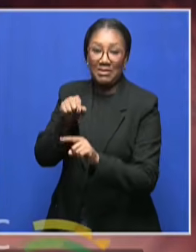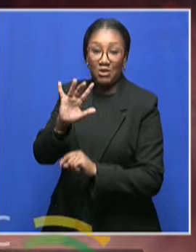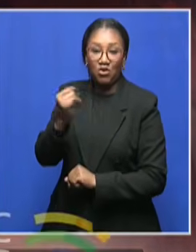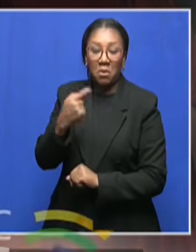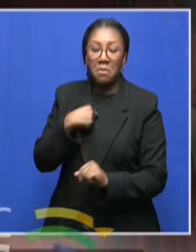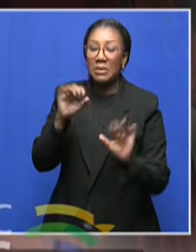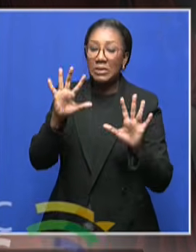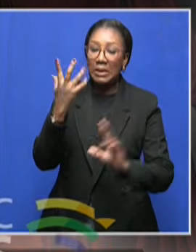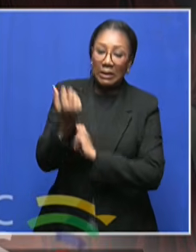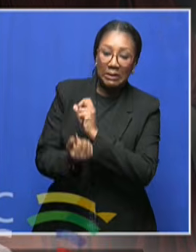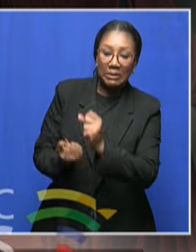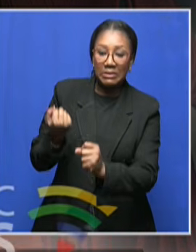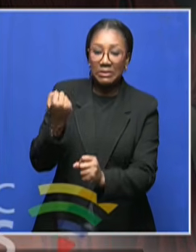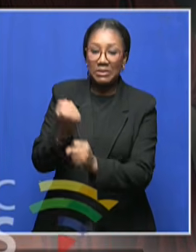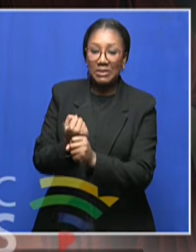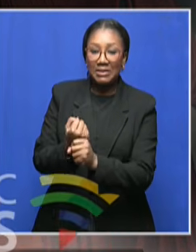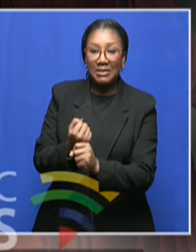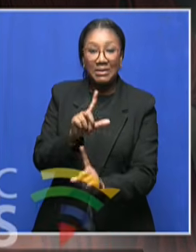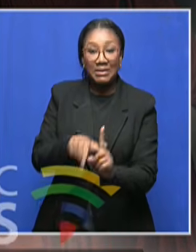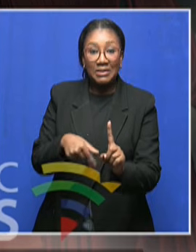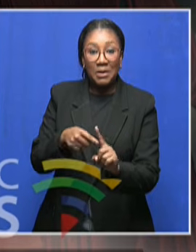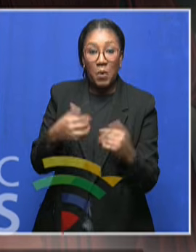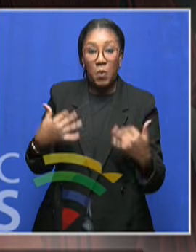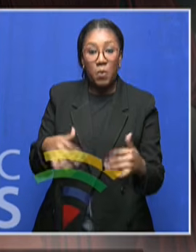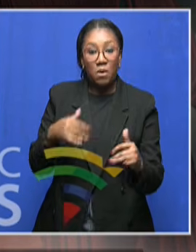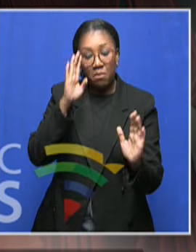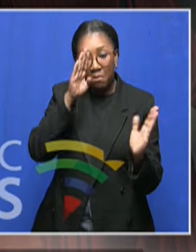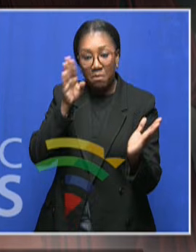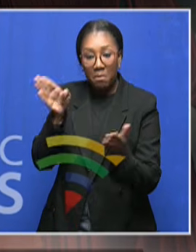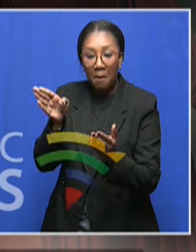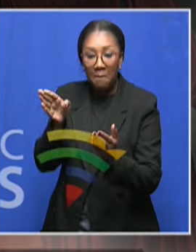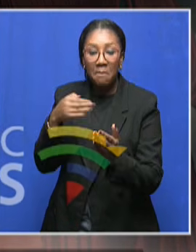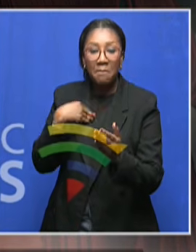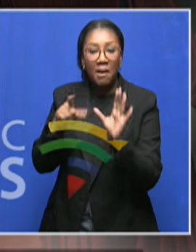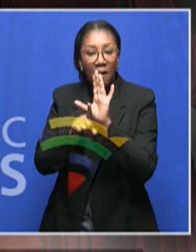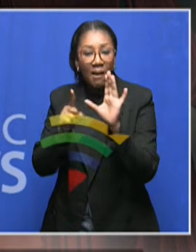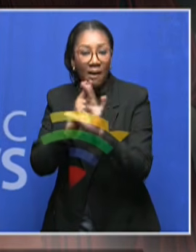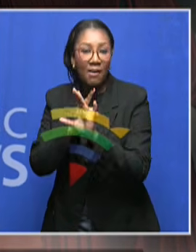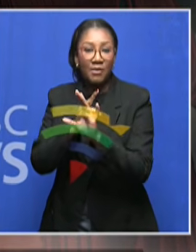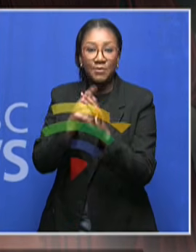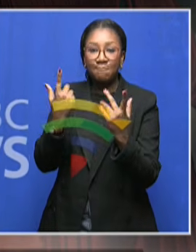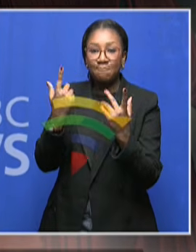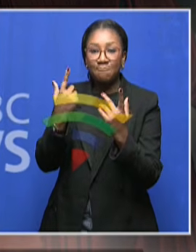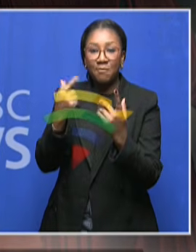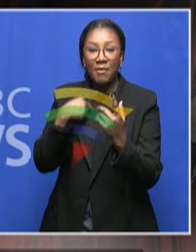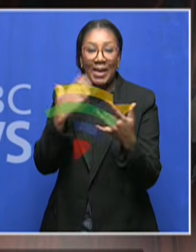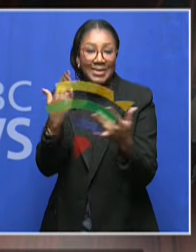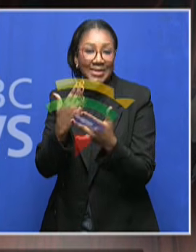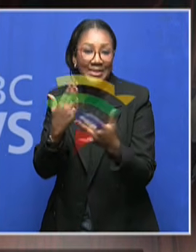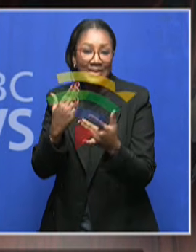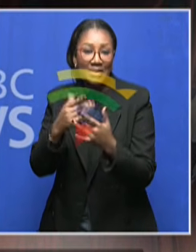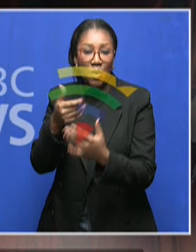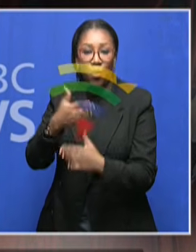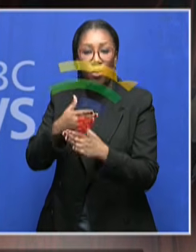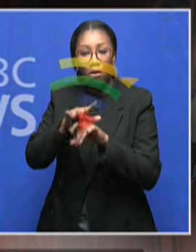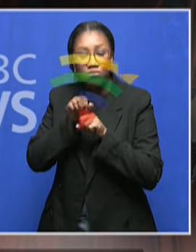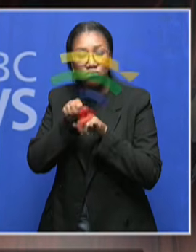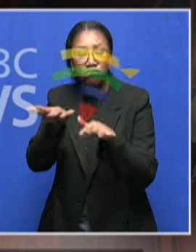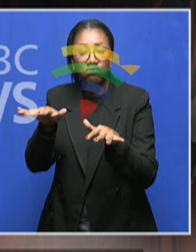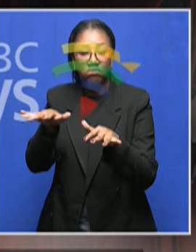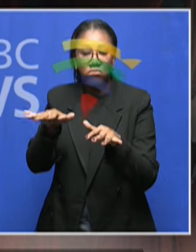decade, she has had her mood, turn her mood, her identity, a cultural, a digital fashion archive. She's put it up for the world